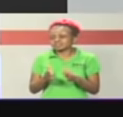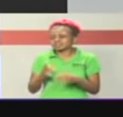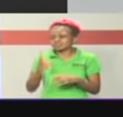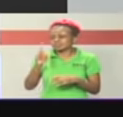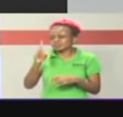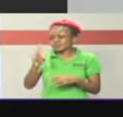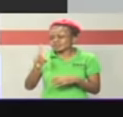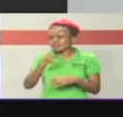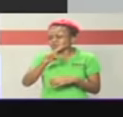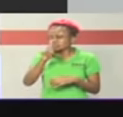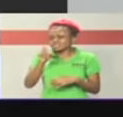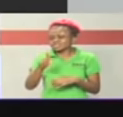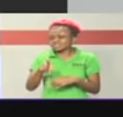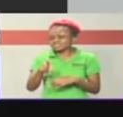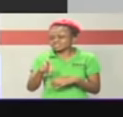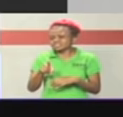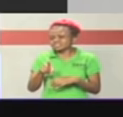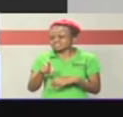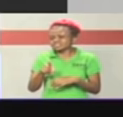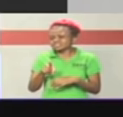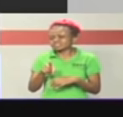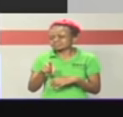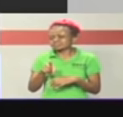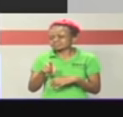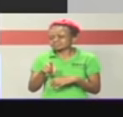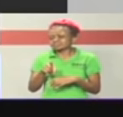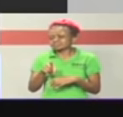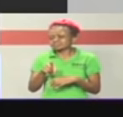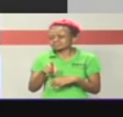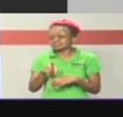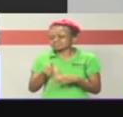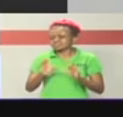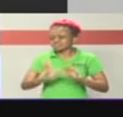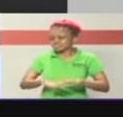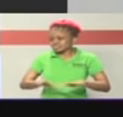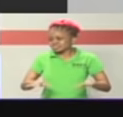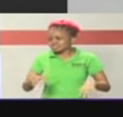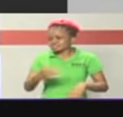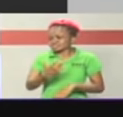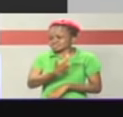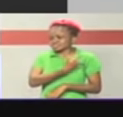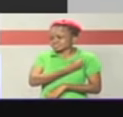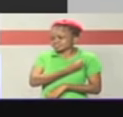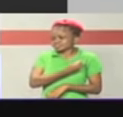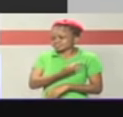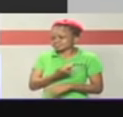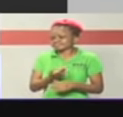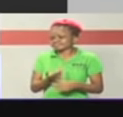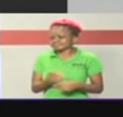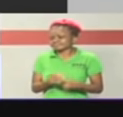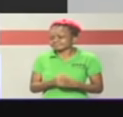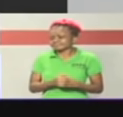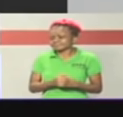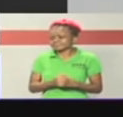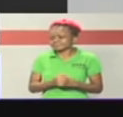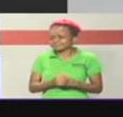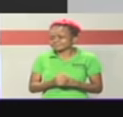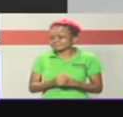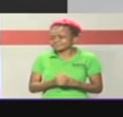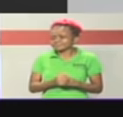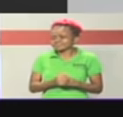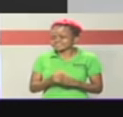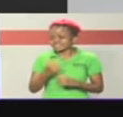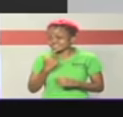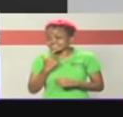parents are concerned about in relation to getting their children vaccinated is that they are alleging that there's a waiver they have to sign that clears the